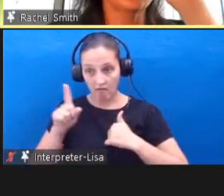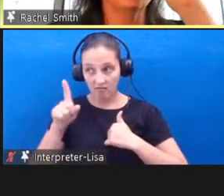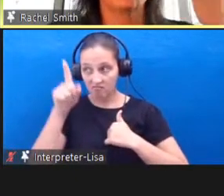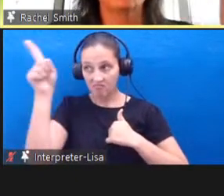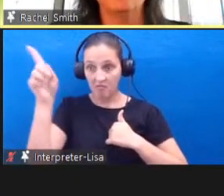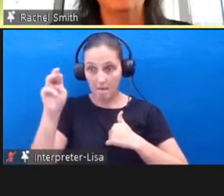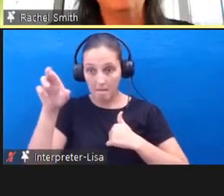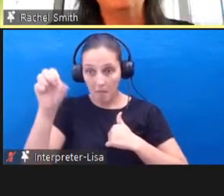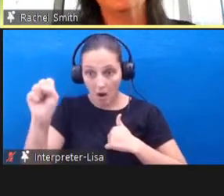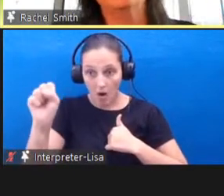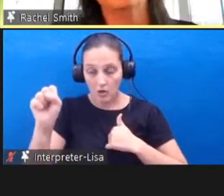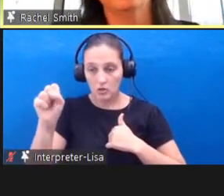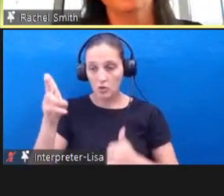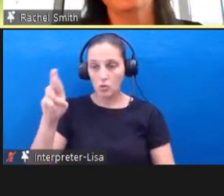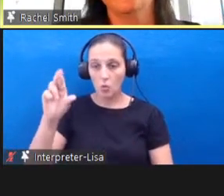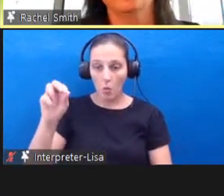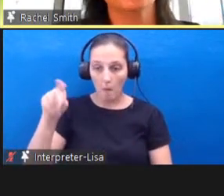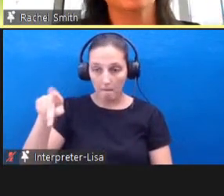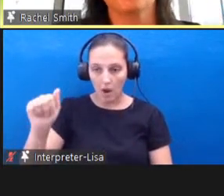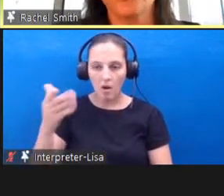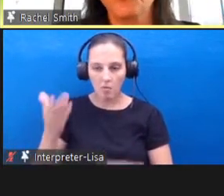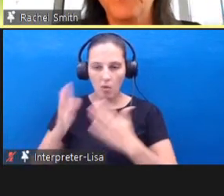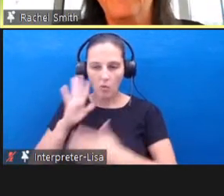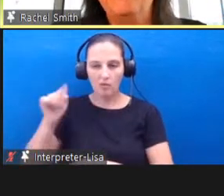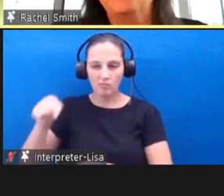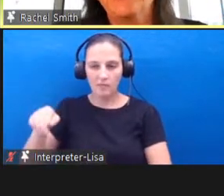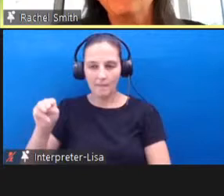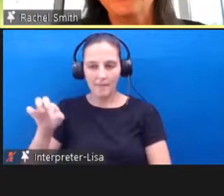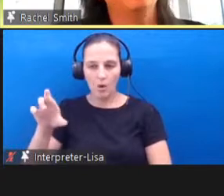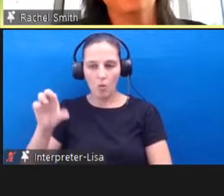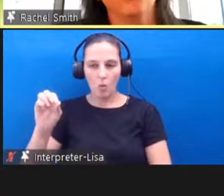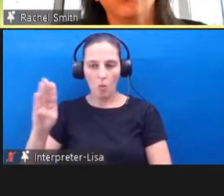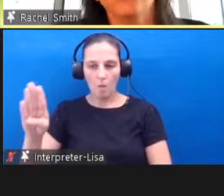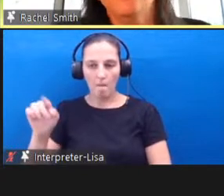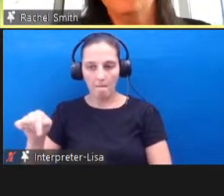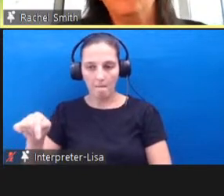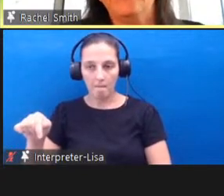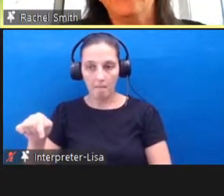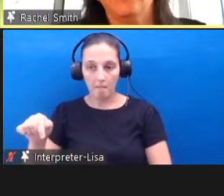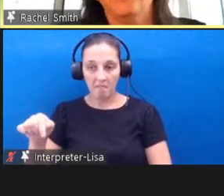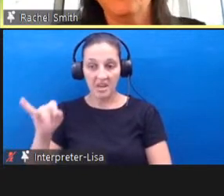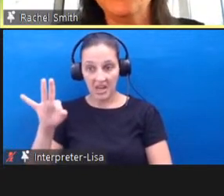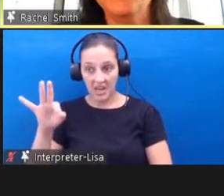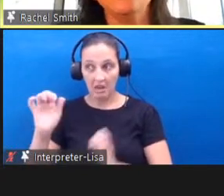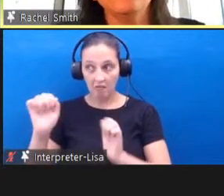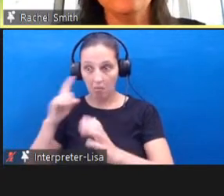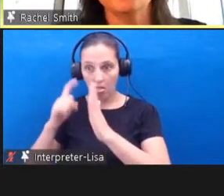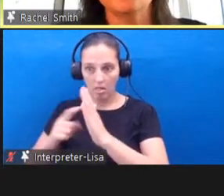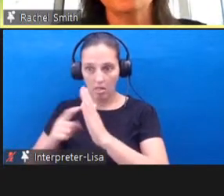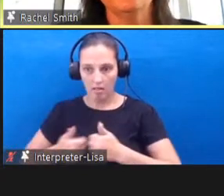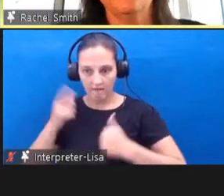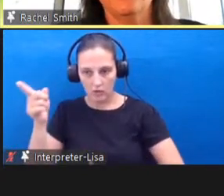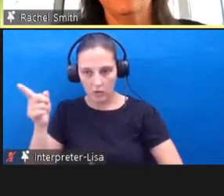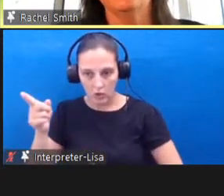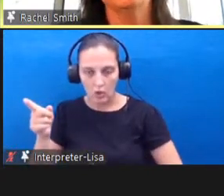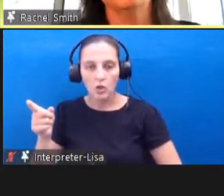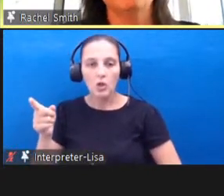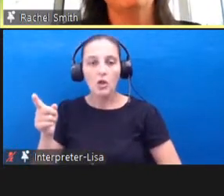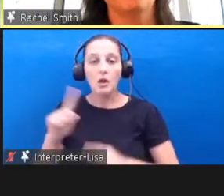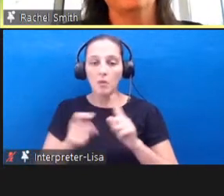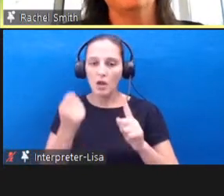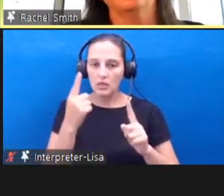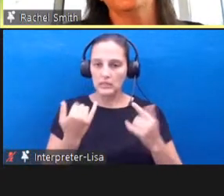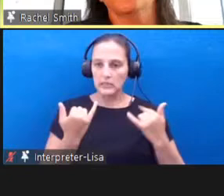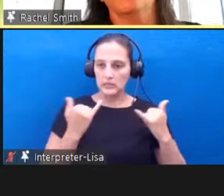Mars or, say, Europa, in the ocean of Europa, if at all. But still, there's some really